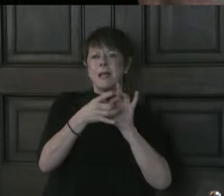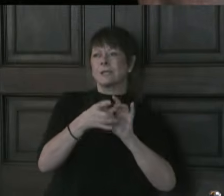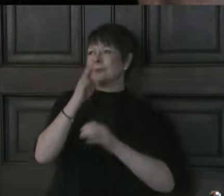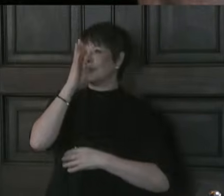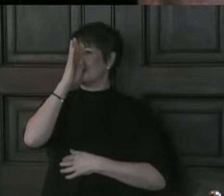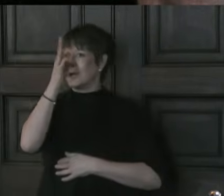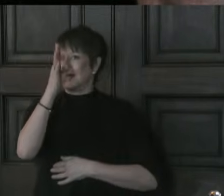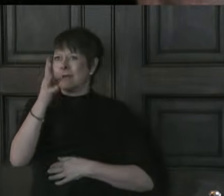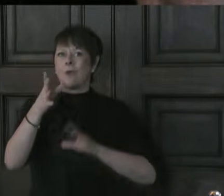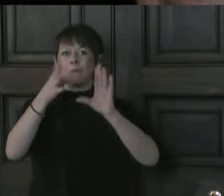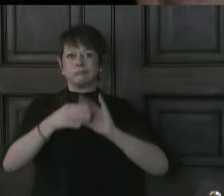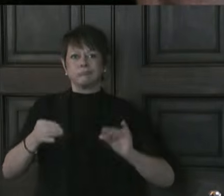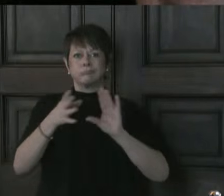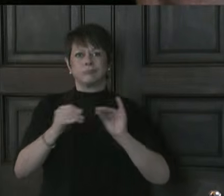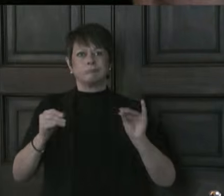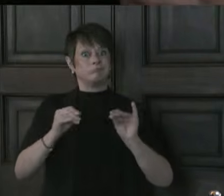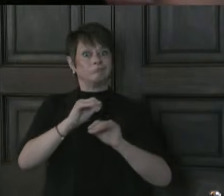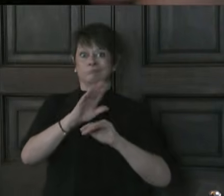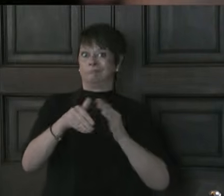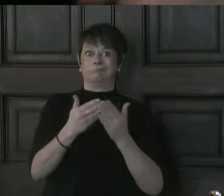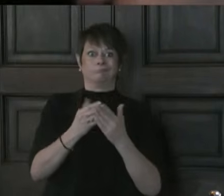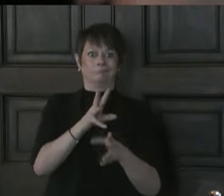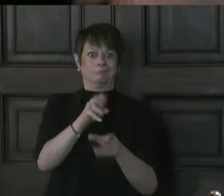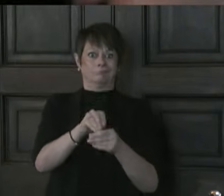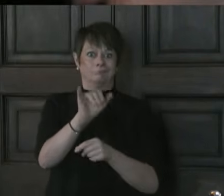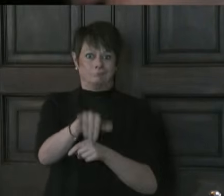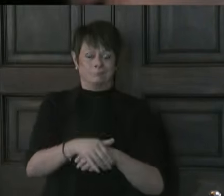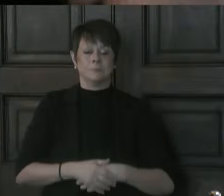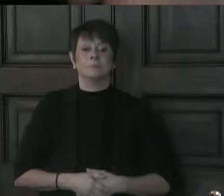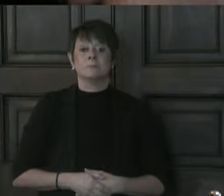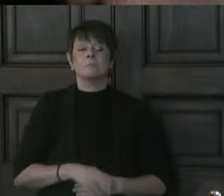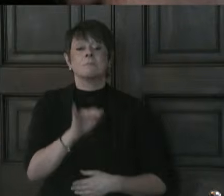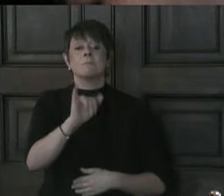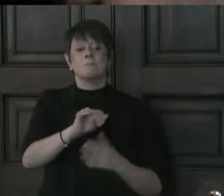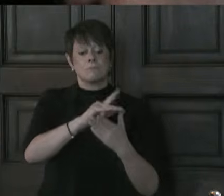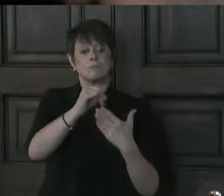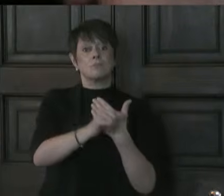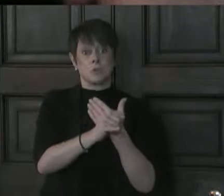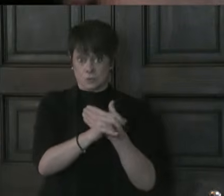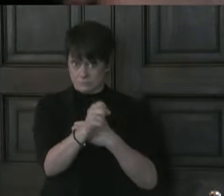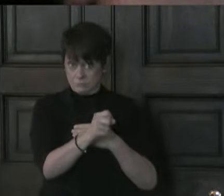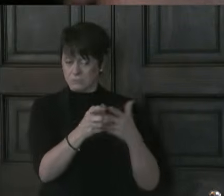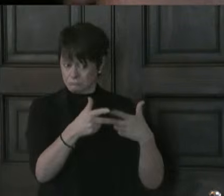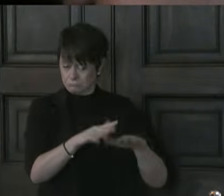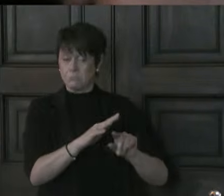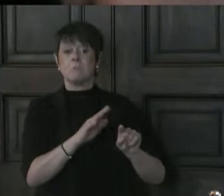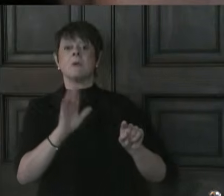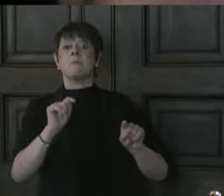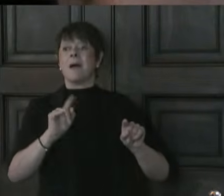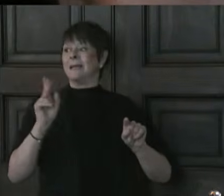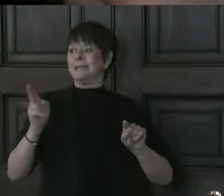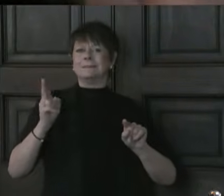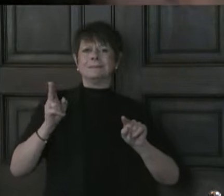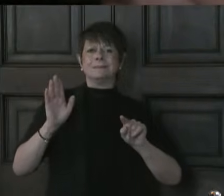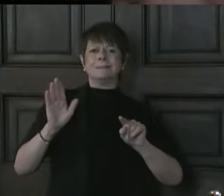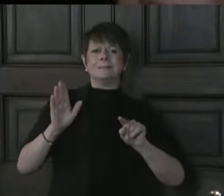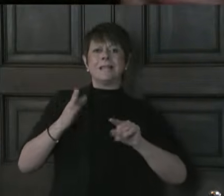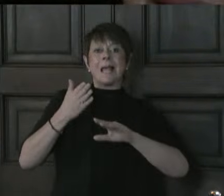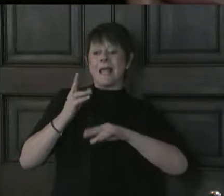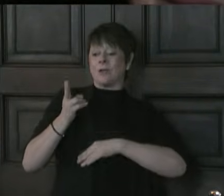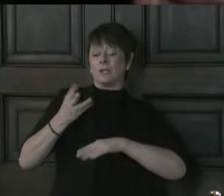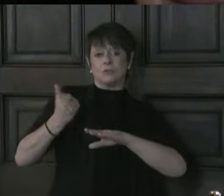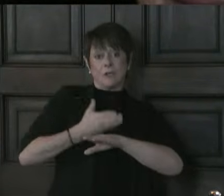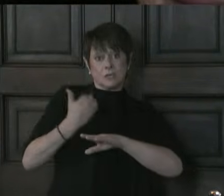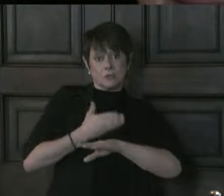and storytelling. Beyond this iconic project, Mr. Pratt's portfolio includes heritage